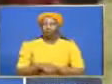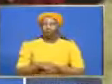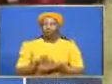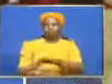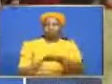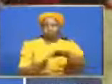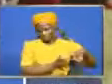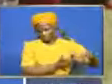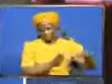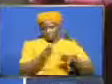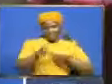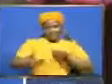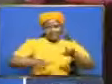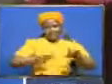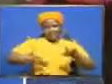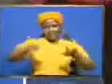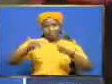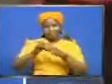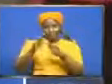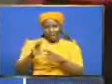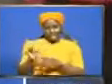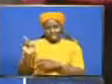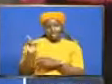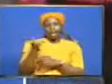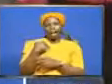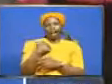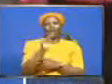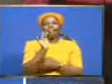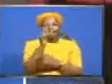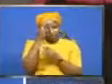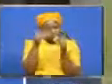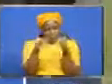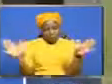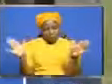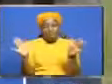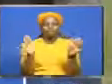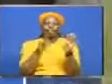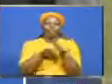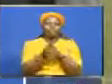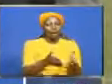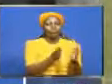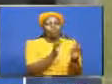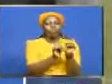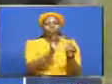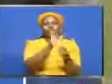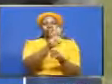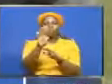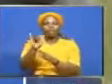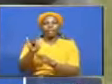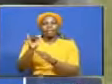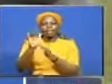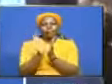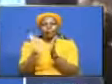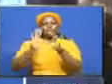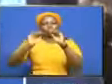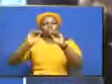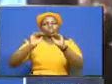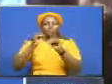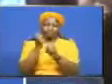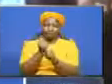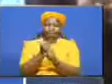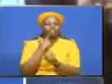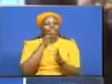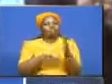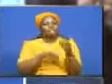Meanwhile, section of Kirinyaga county leaders have demanded transparency in a manner which BBI civic education is carried, adding that